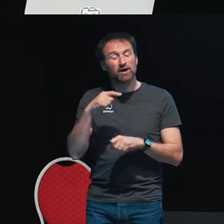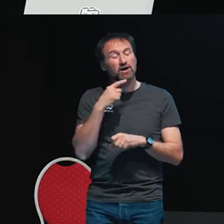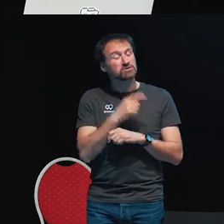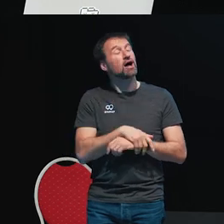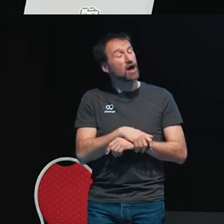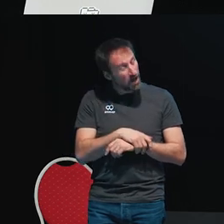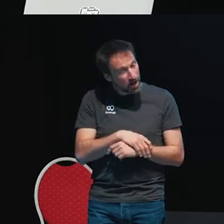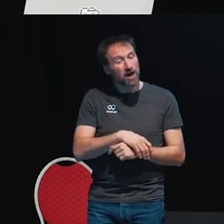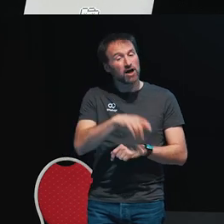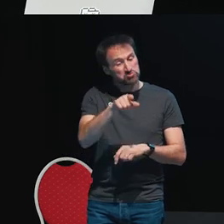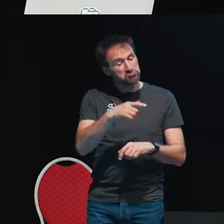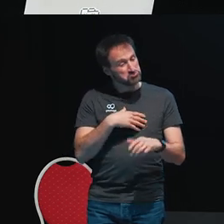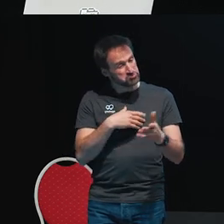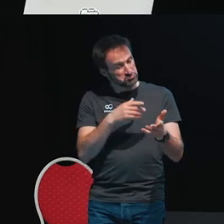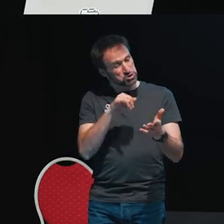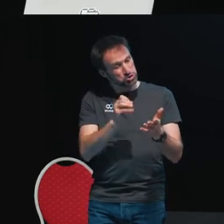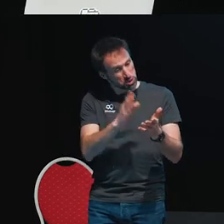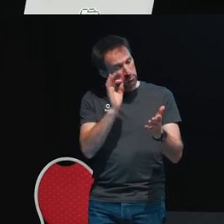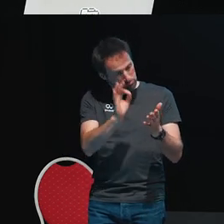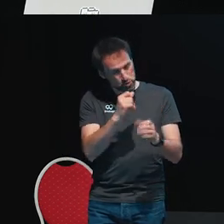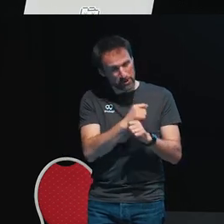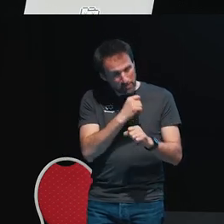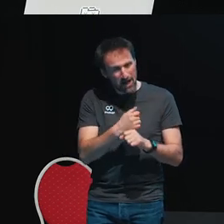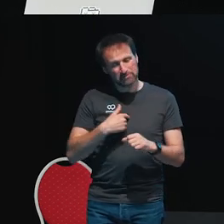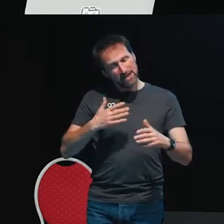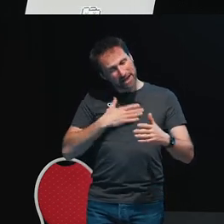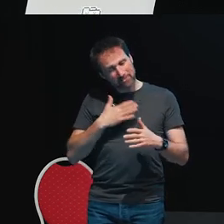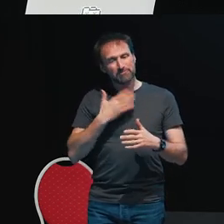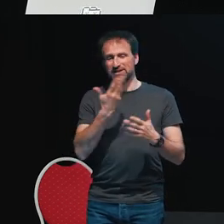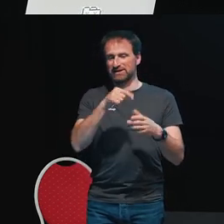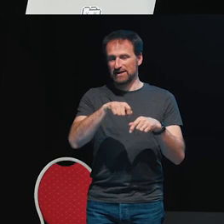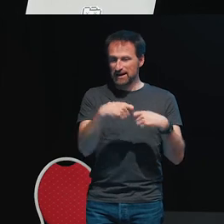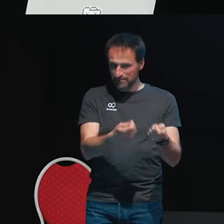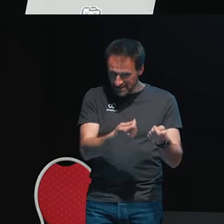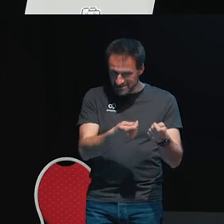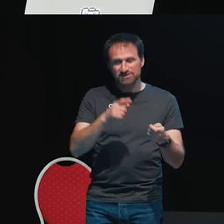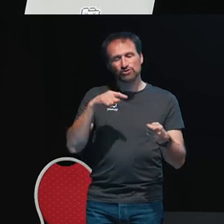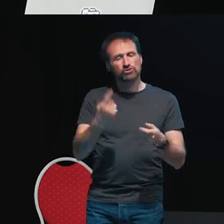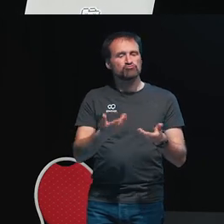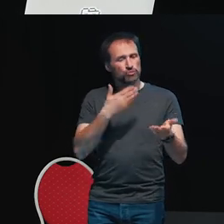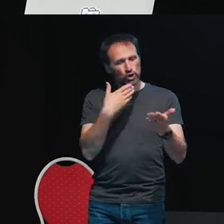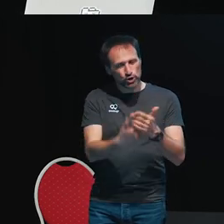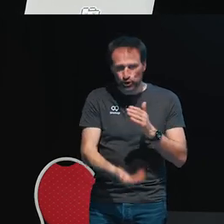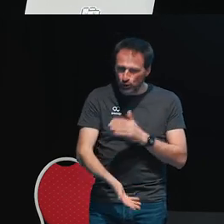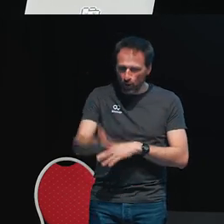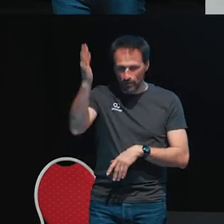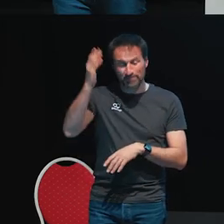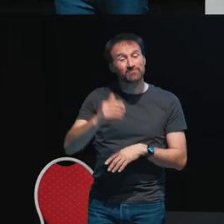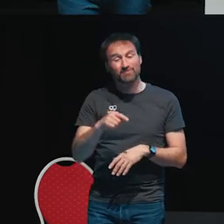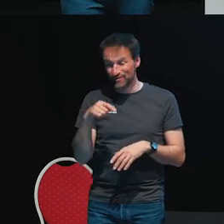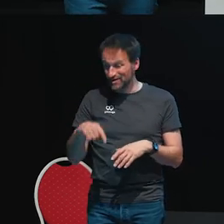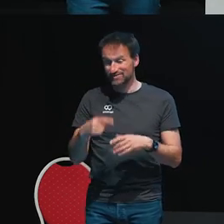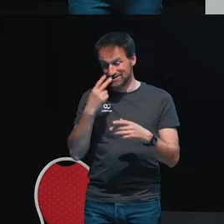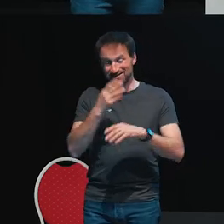like you did the job, and I'm happy with what the result is. Good to go. So timeline-wise, it